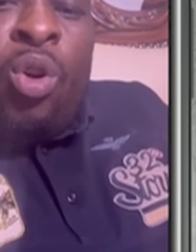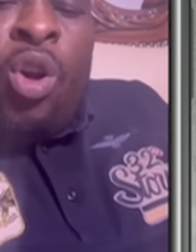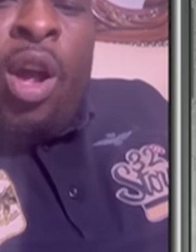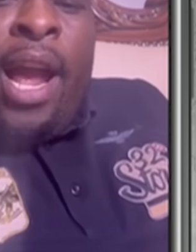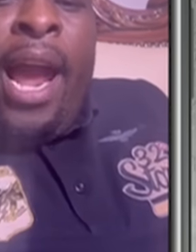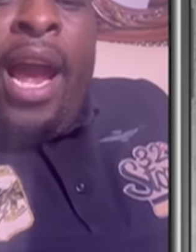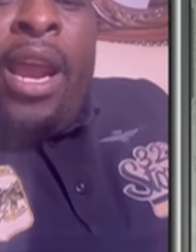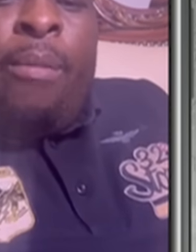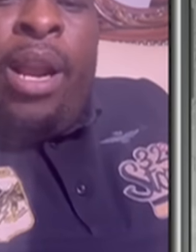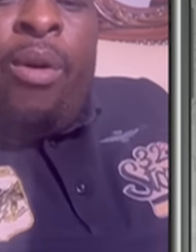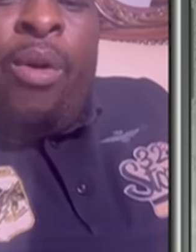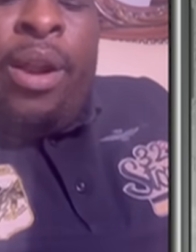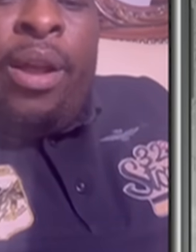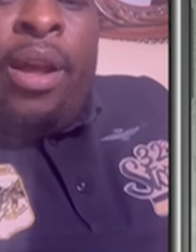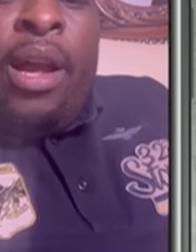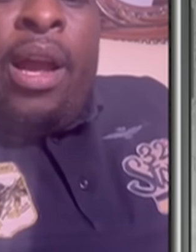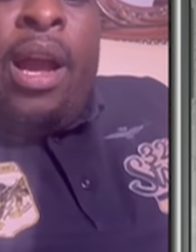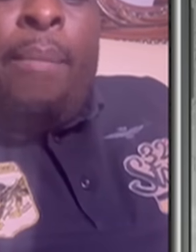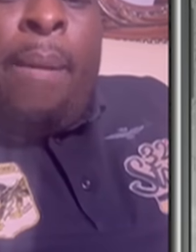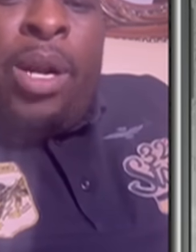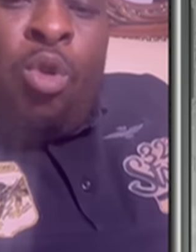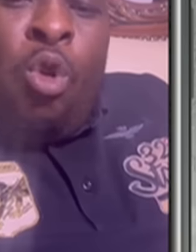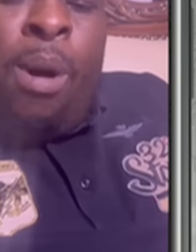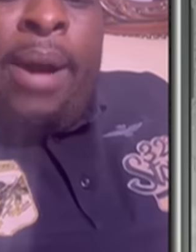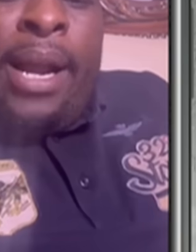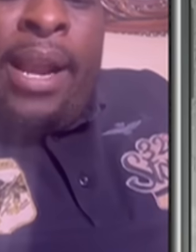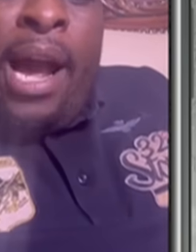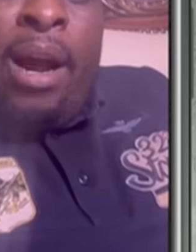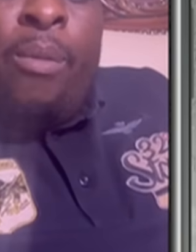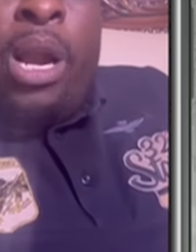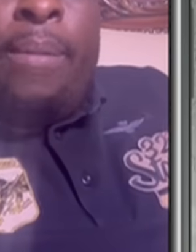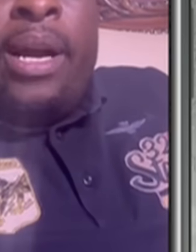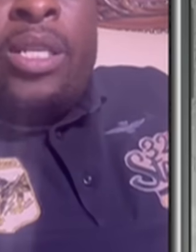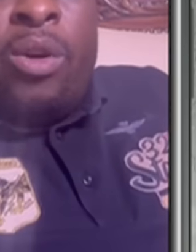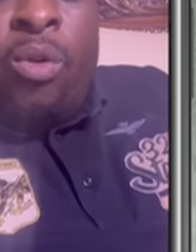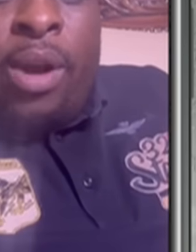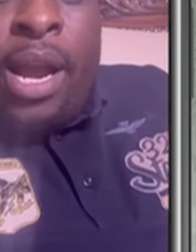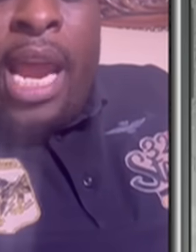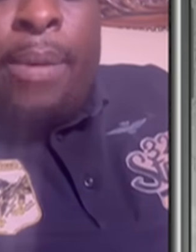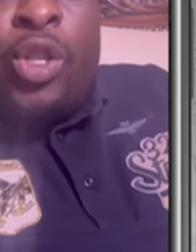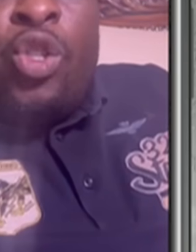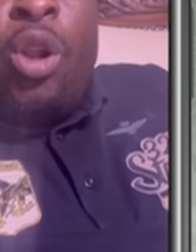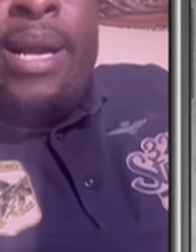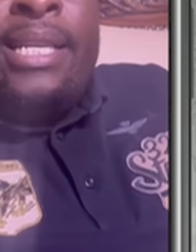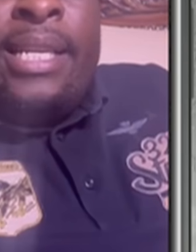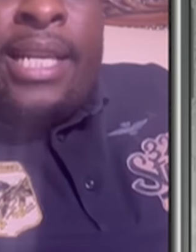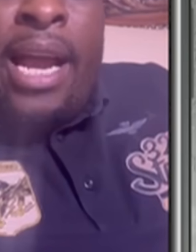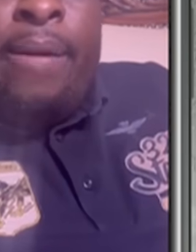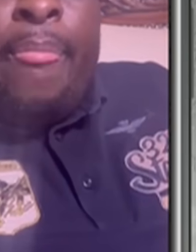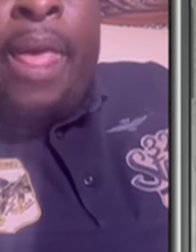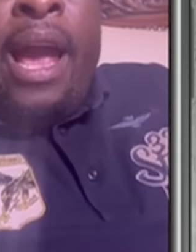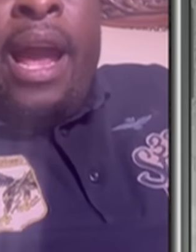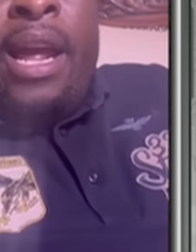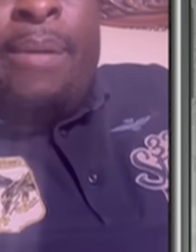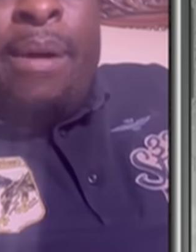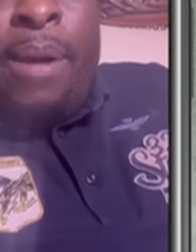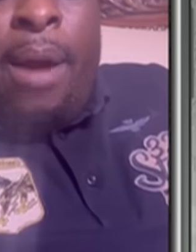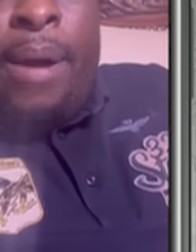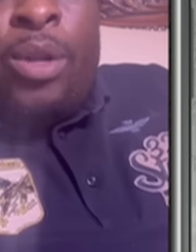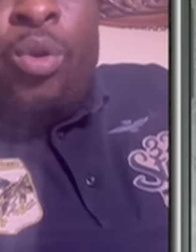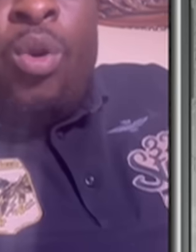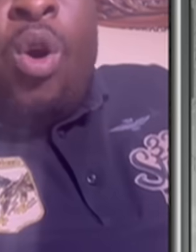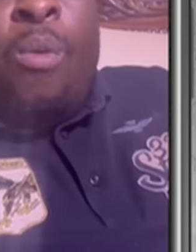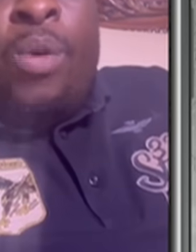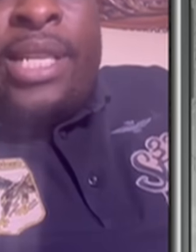mmušo and mo e leng gore ba ba di-Uber mo ba kenang bona ba ka se kgone go kena ba sentse gore ba dirišane and ge ba